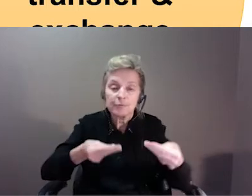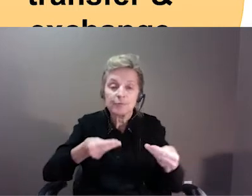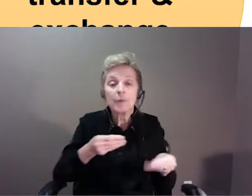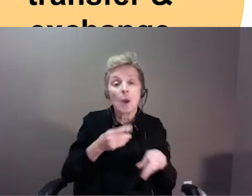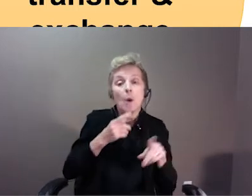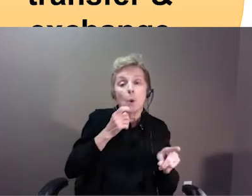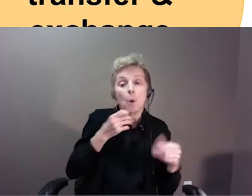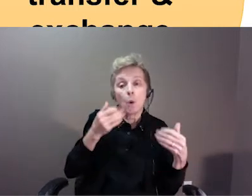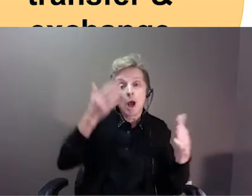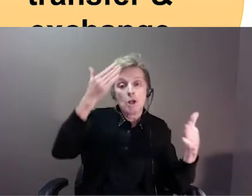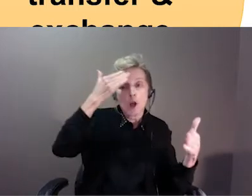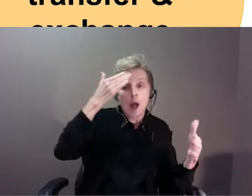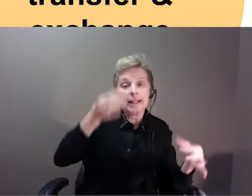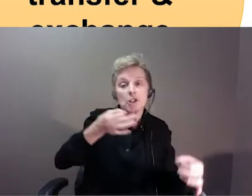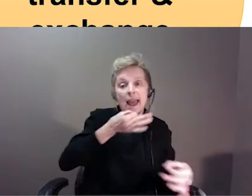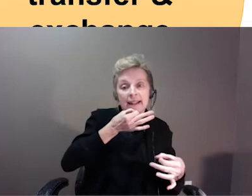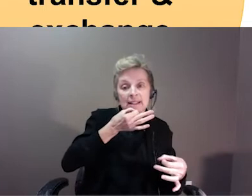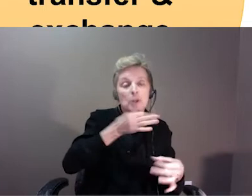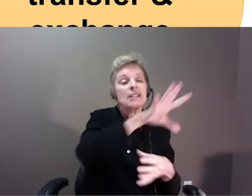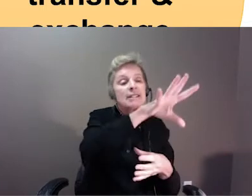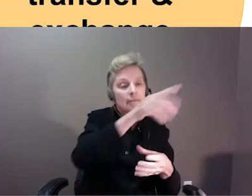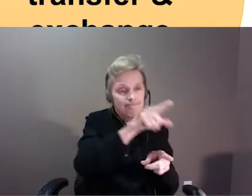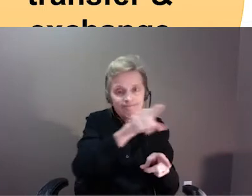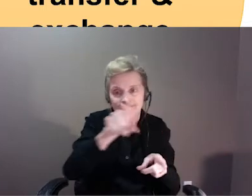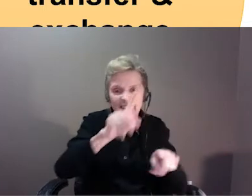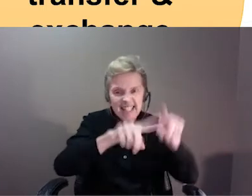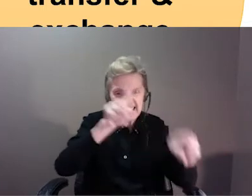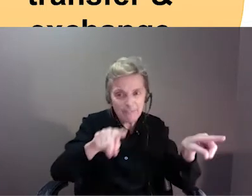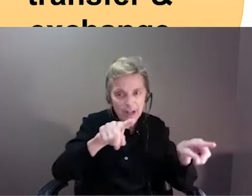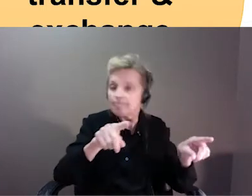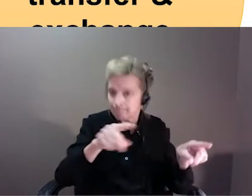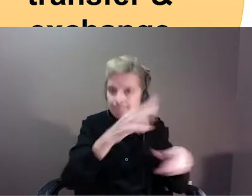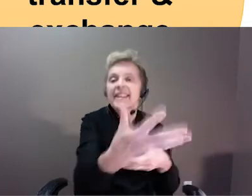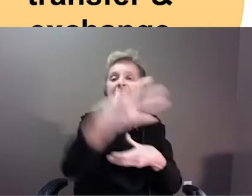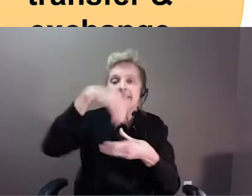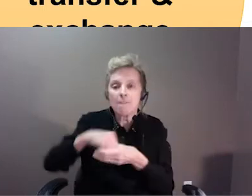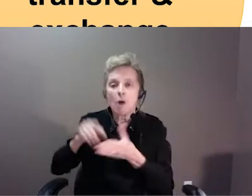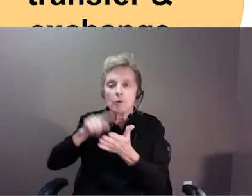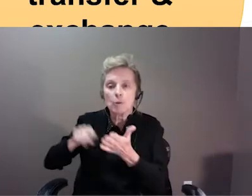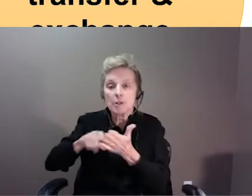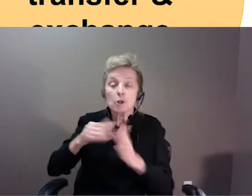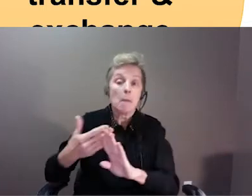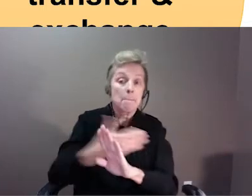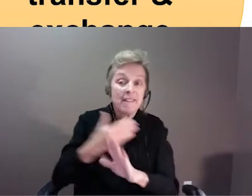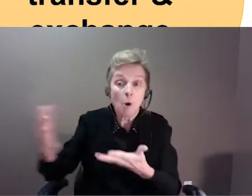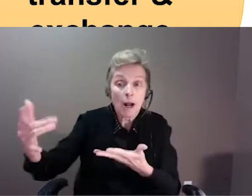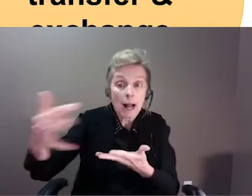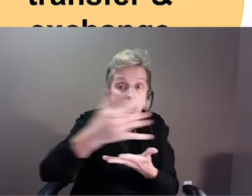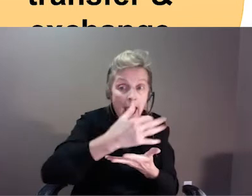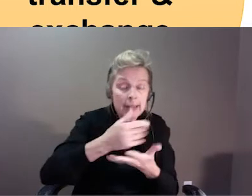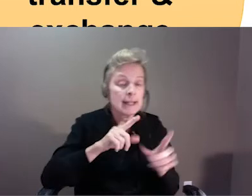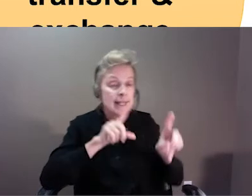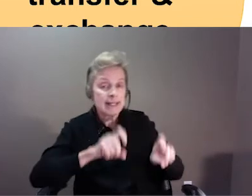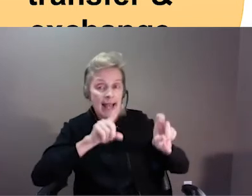and experts were engaged in the research process. Before we collected data, we pilot tested the survey with our partners